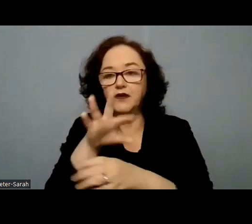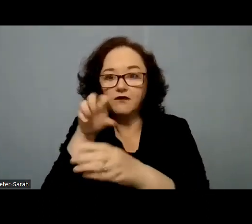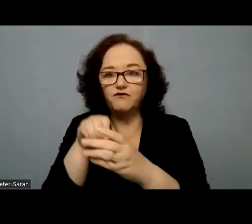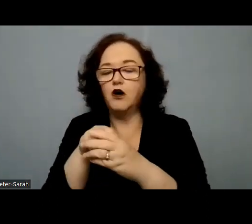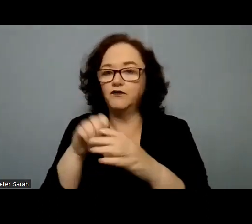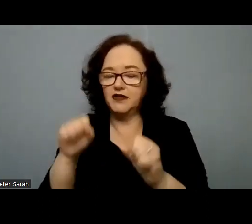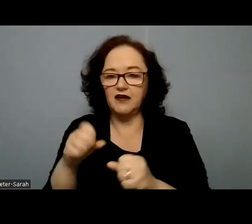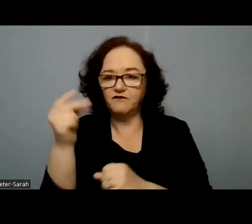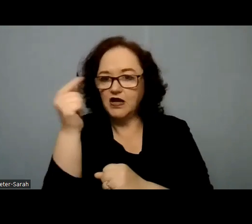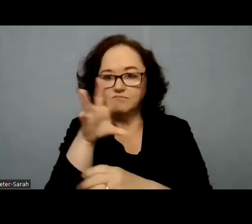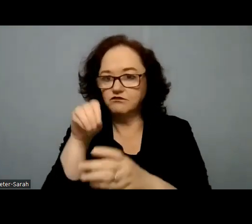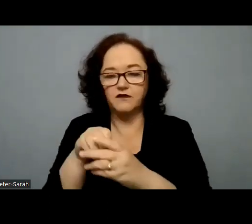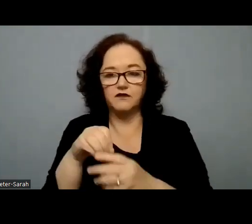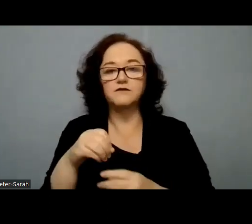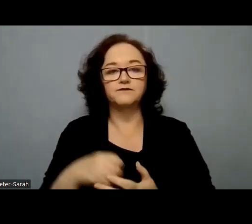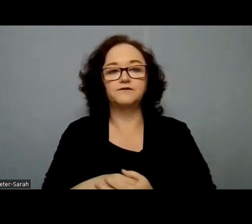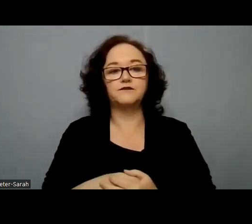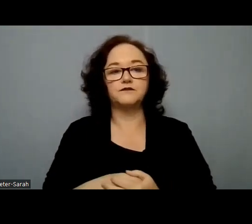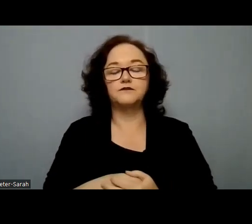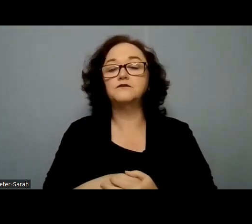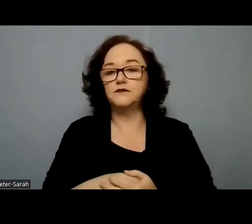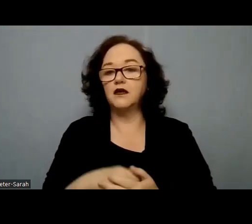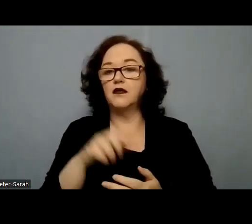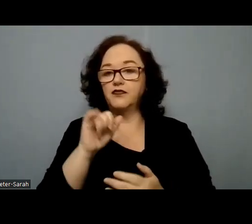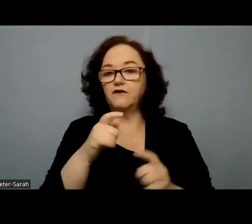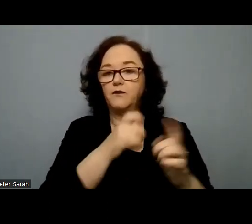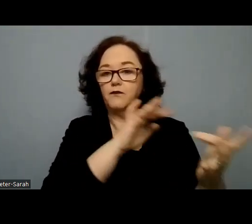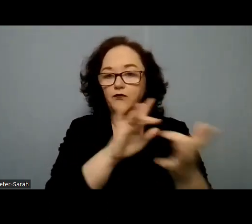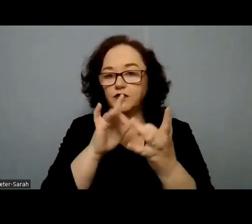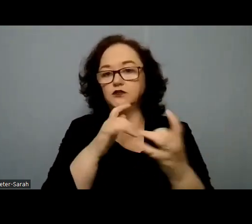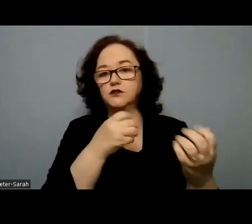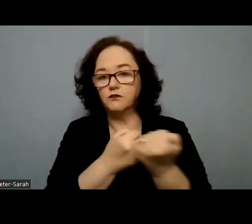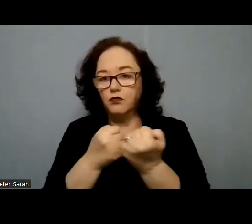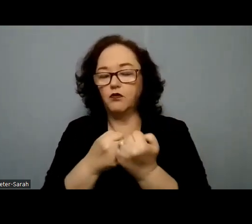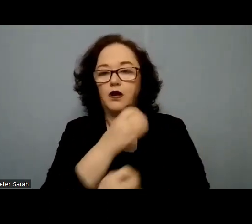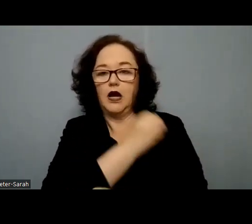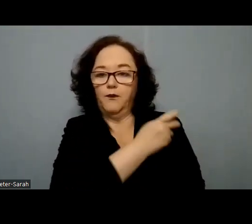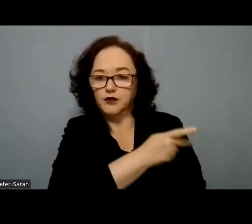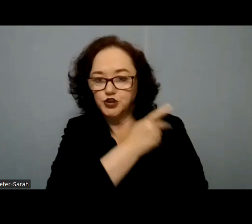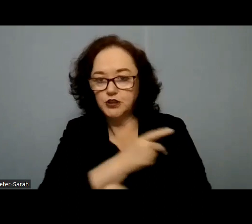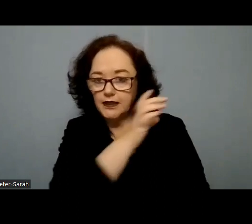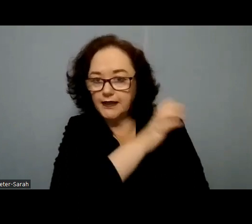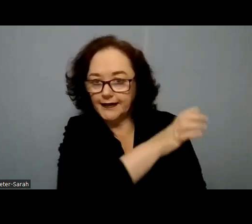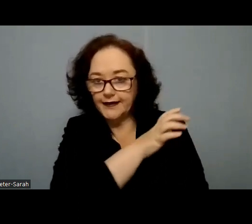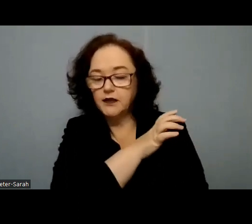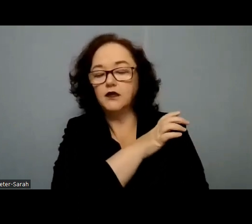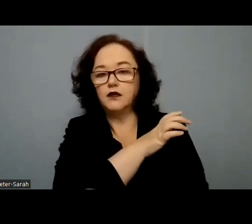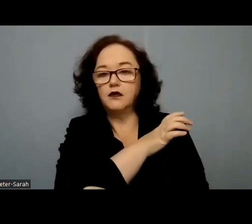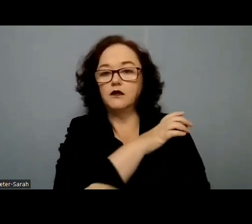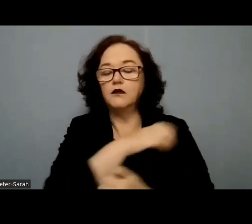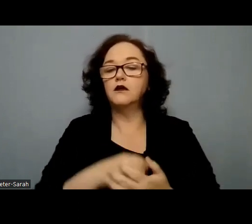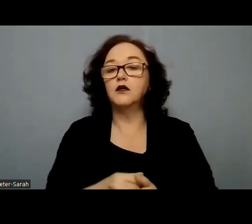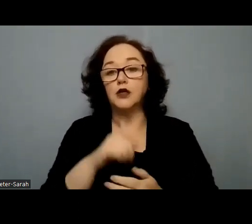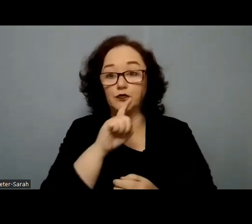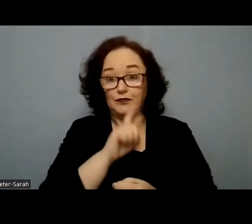wraparound services primarily come from our outreach and support outpatient clinics that really make sure that we have